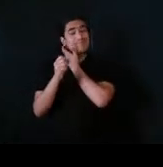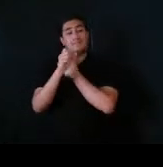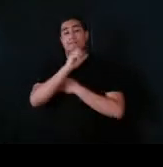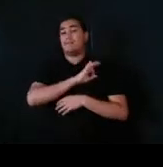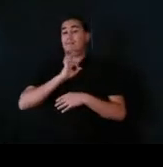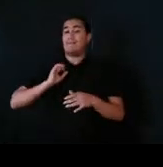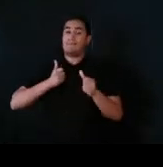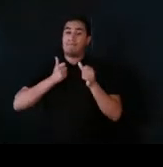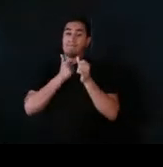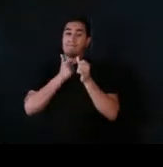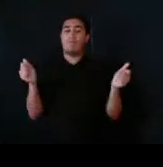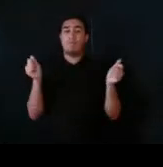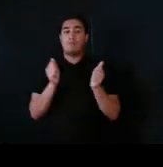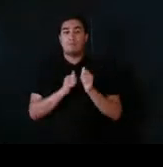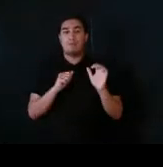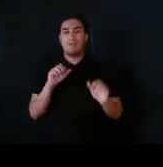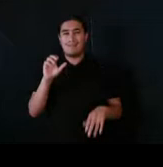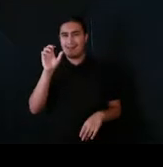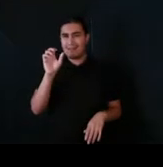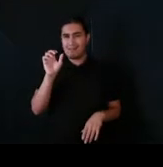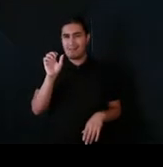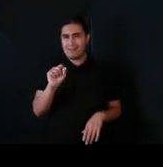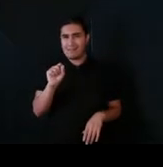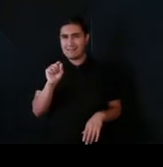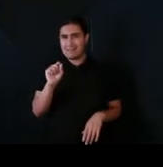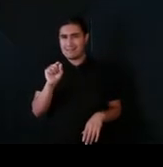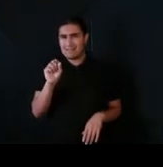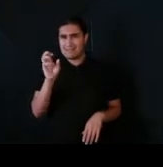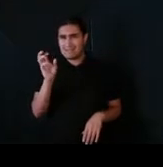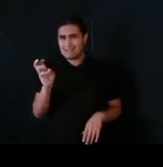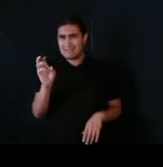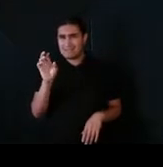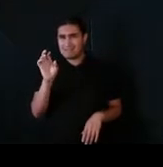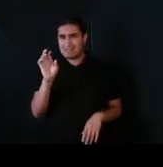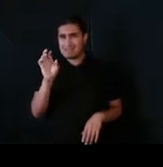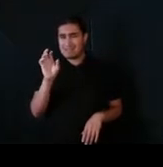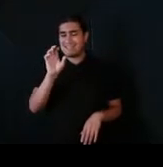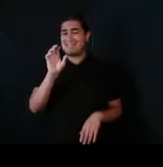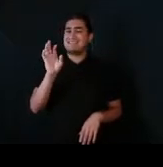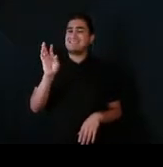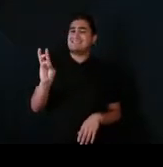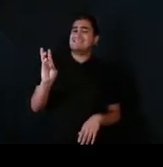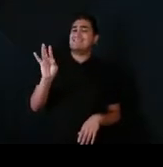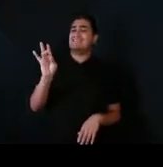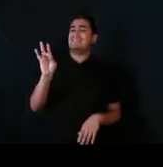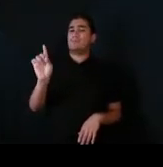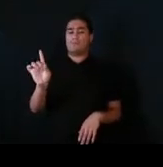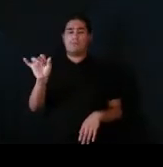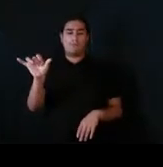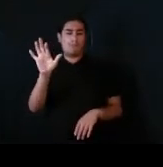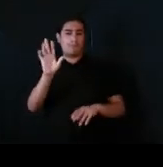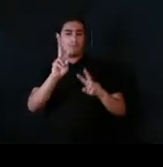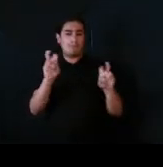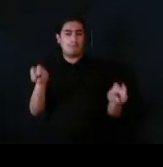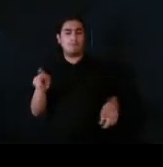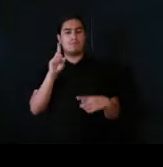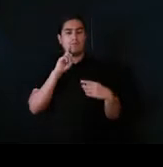msb7 excuse me sp 671 to ensure that their analysis is folded into the